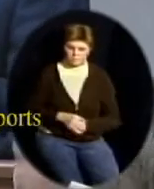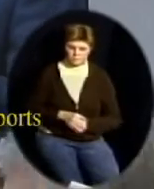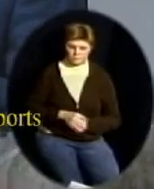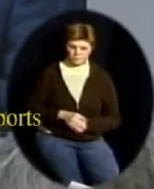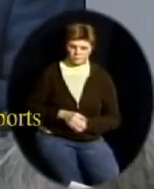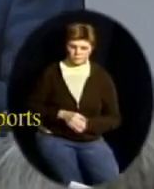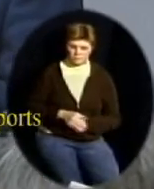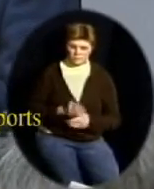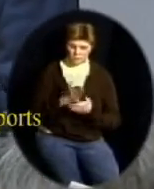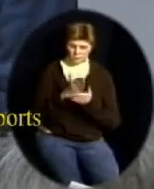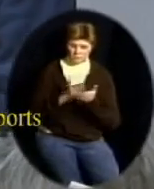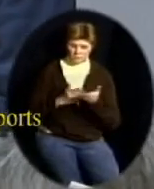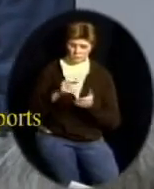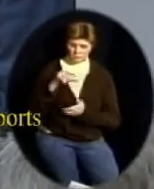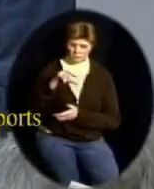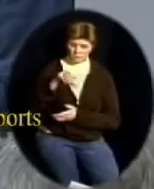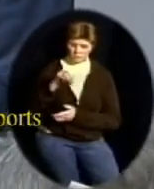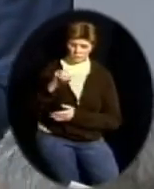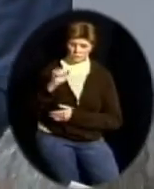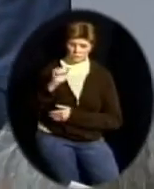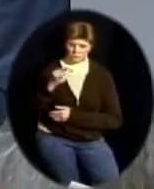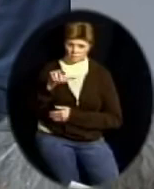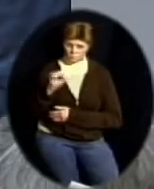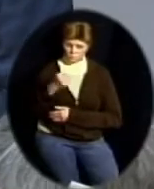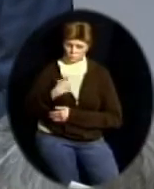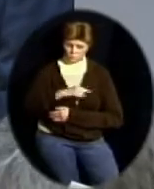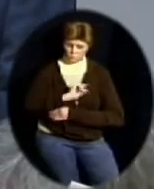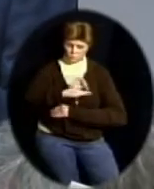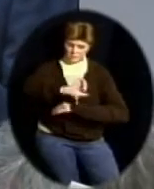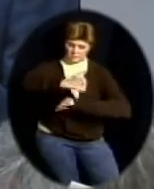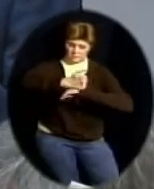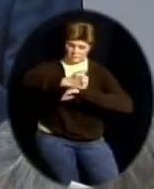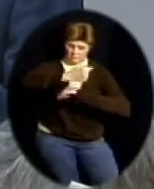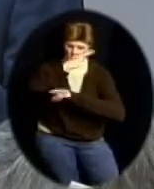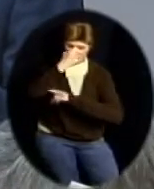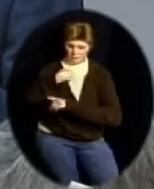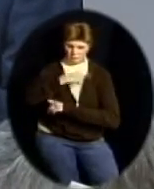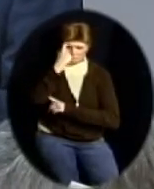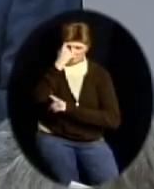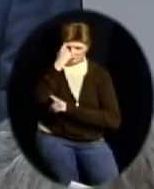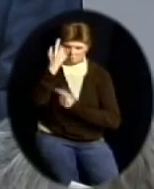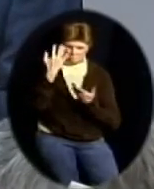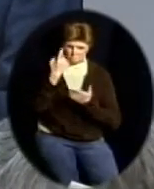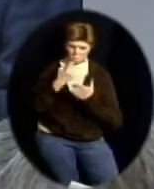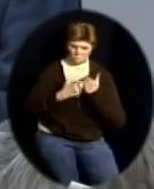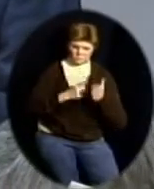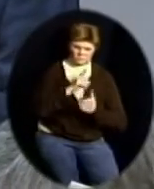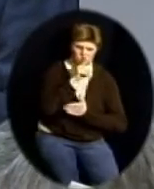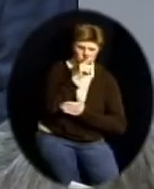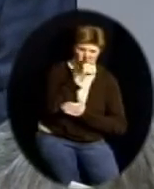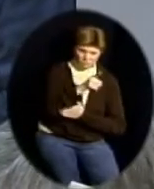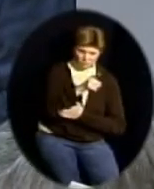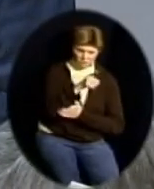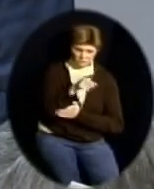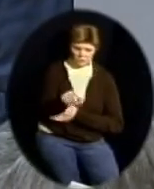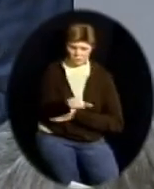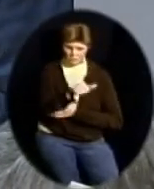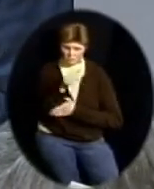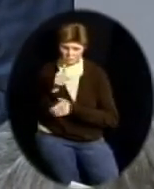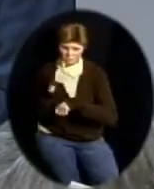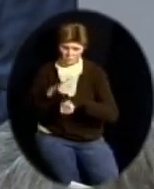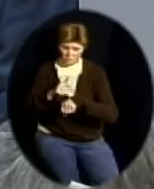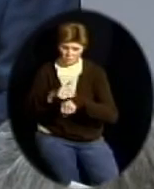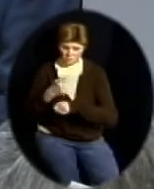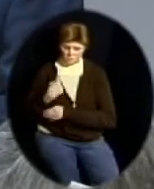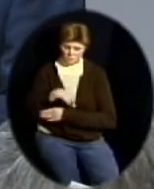based looking at what's realistic and what's feasible. In other cases, in some cases, they're definitely stretch